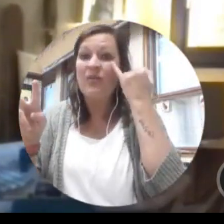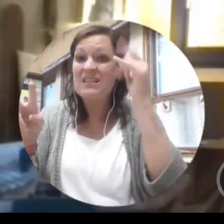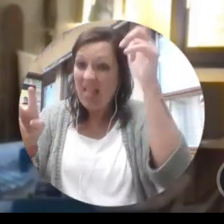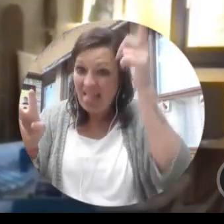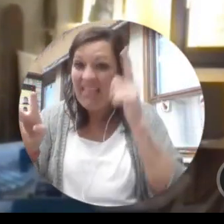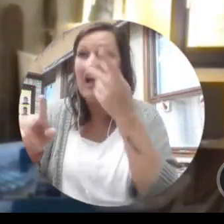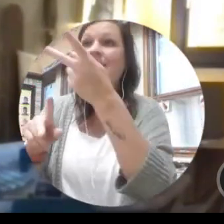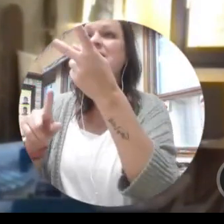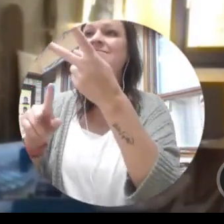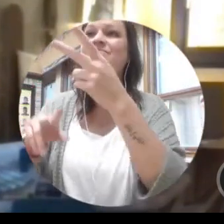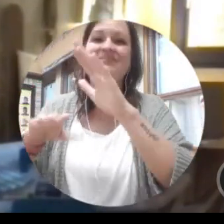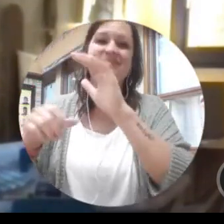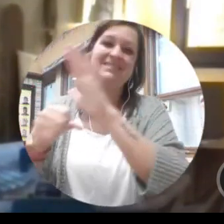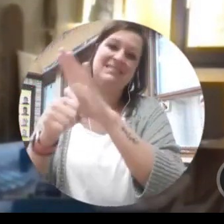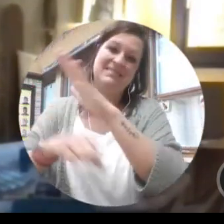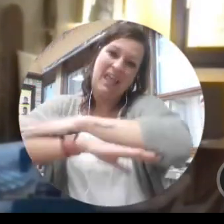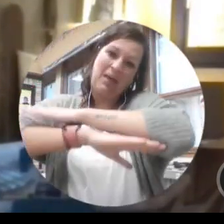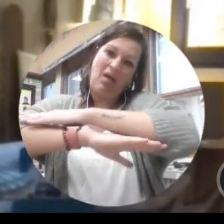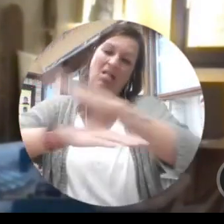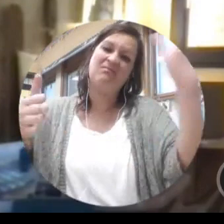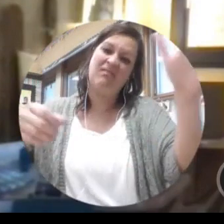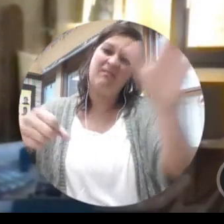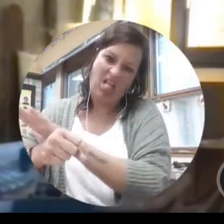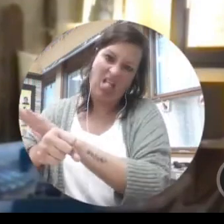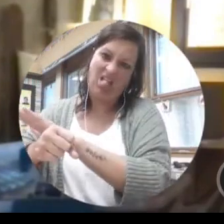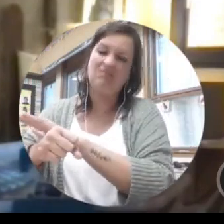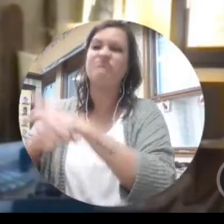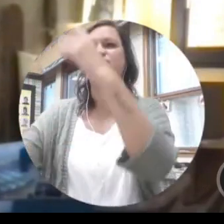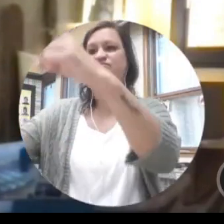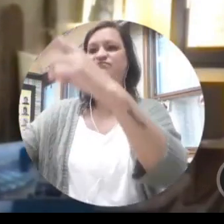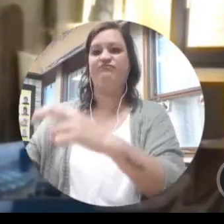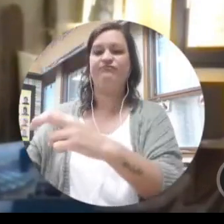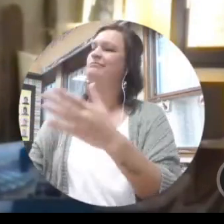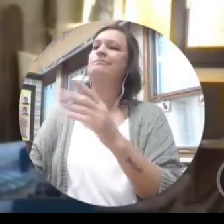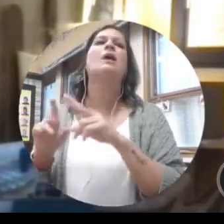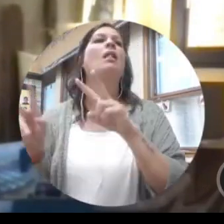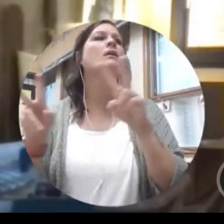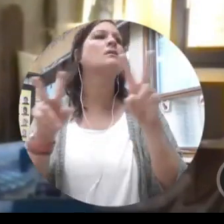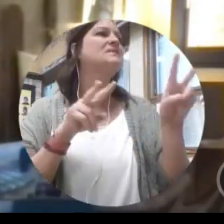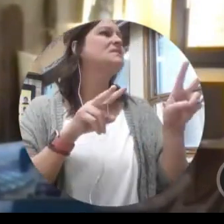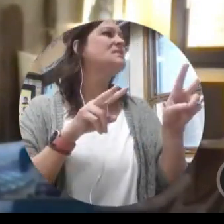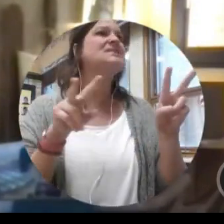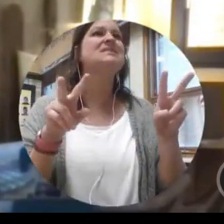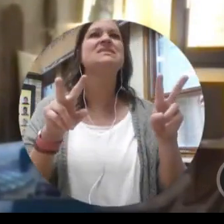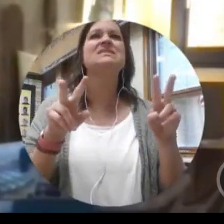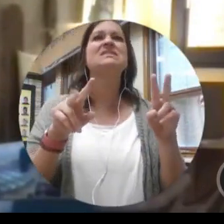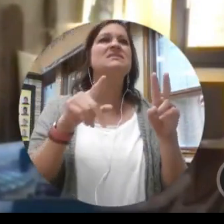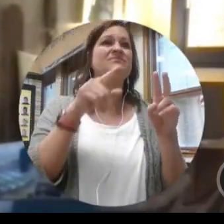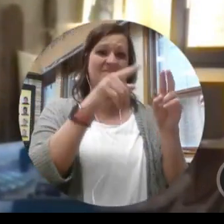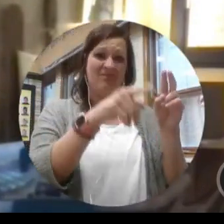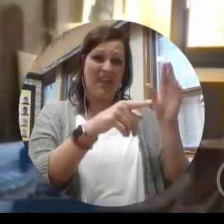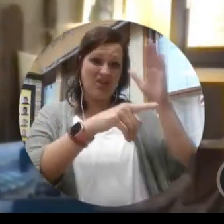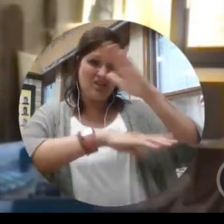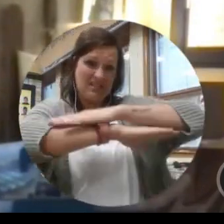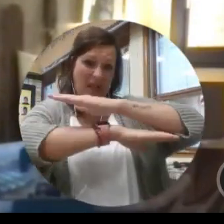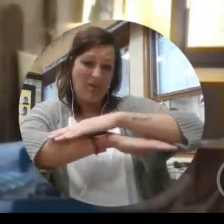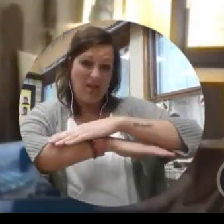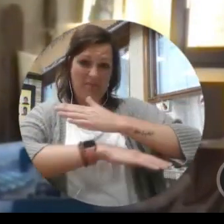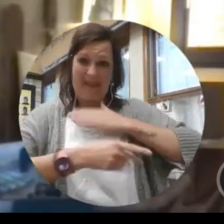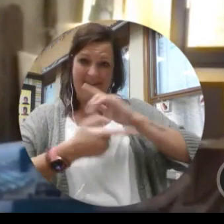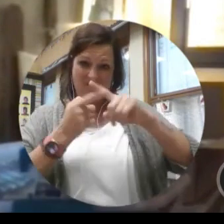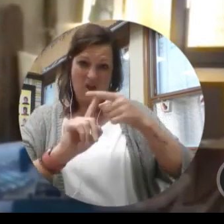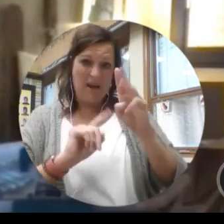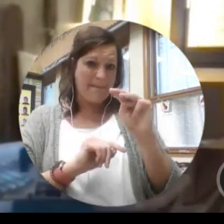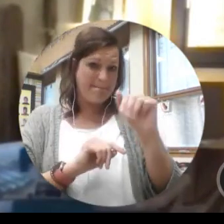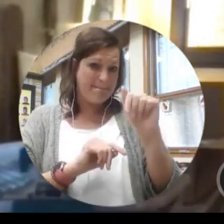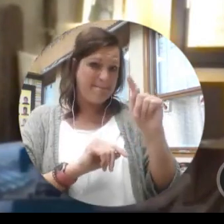me. Sarah wasn't at any table yet. Matt had 1 seat at his table, and even though the table is mostly boys, I figured he owed